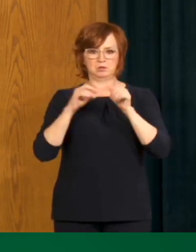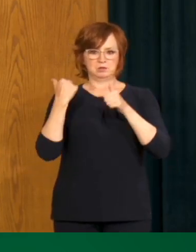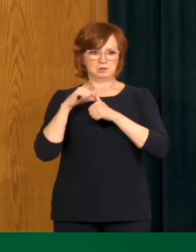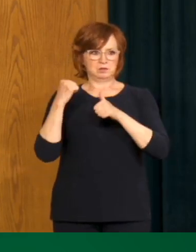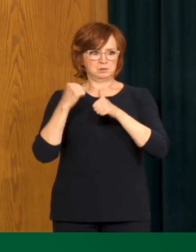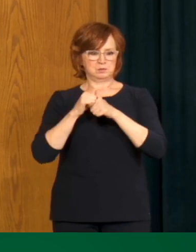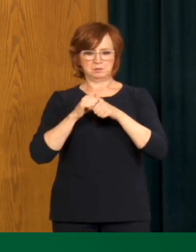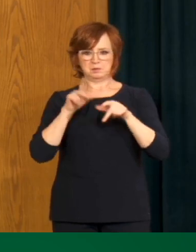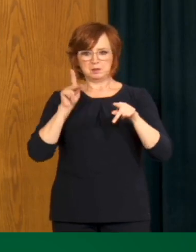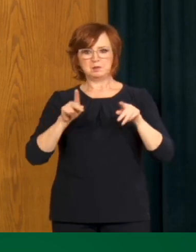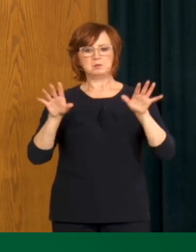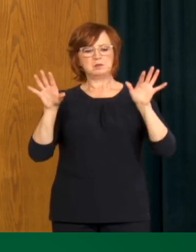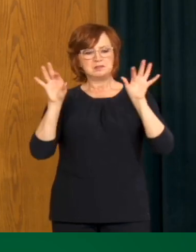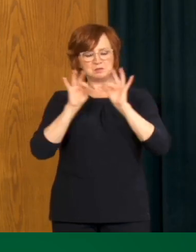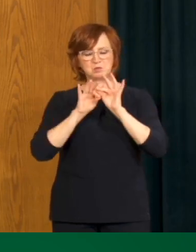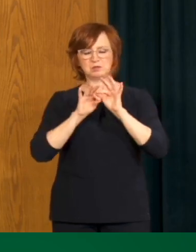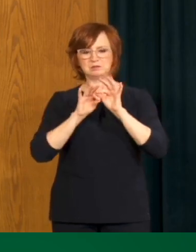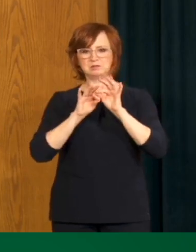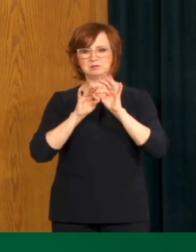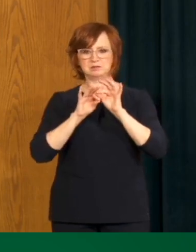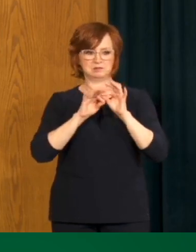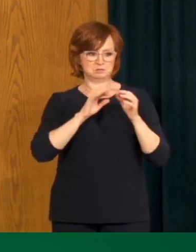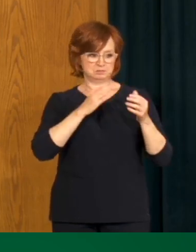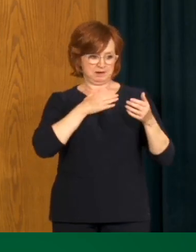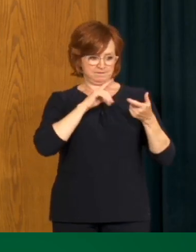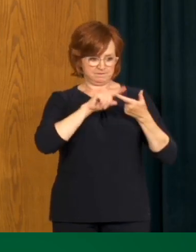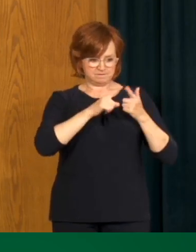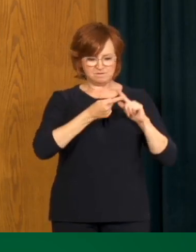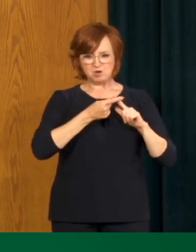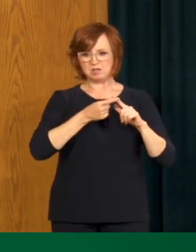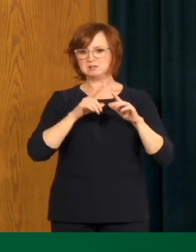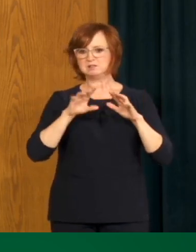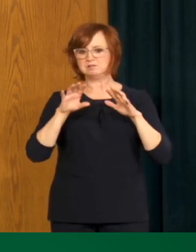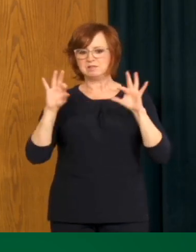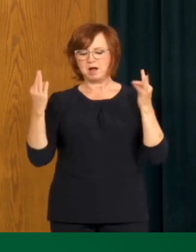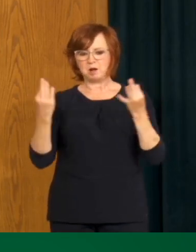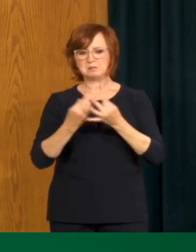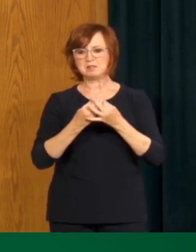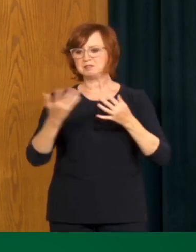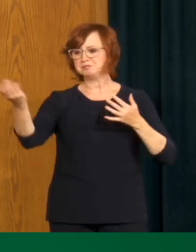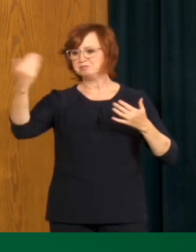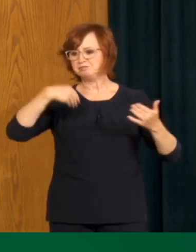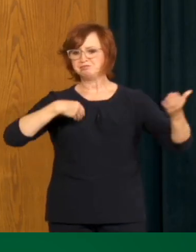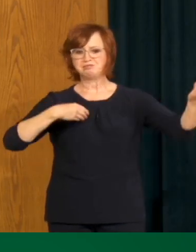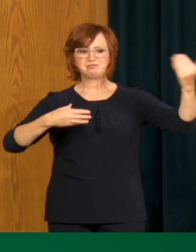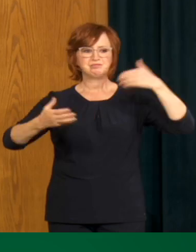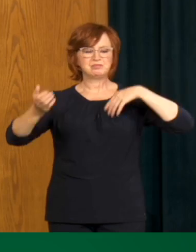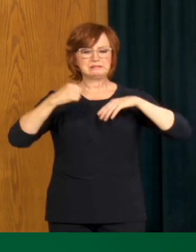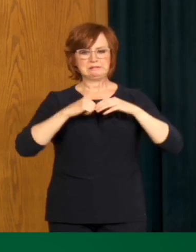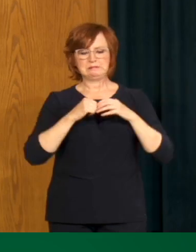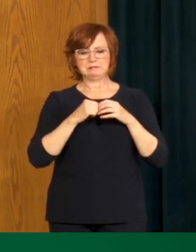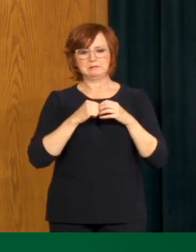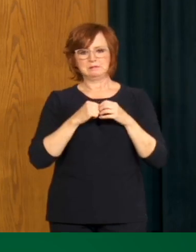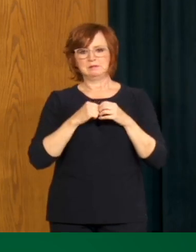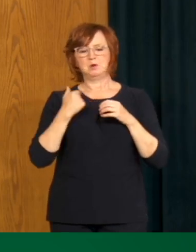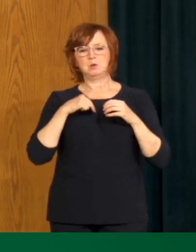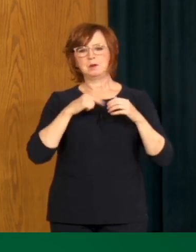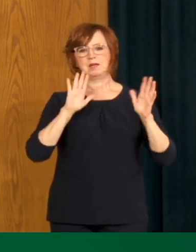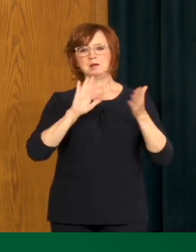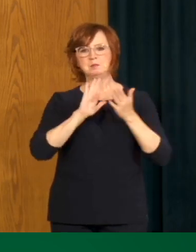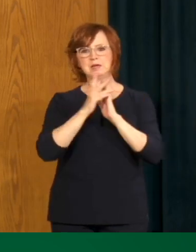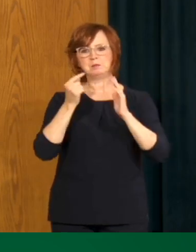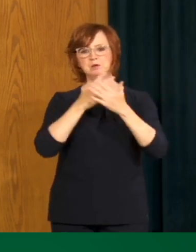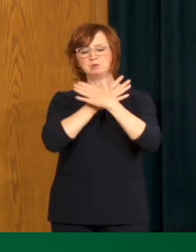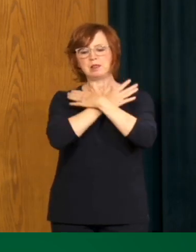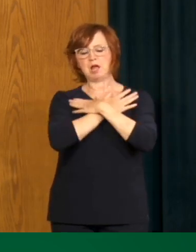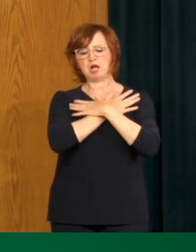not be part of our virtual bubble, we do relax, and that's where transmission continues to happen. So I think that's what we need to watch